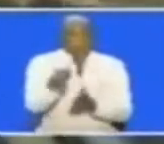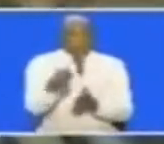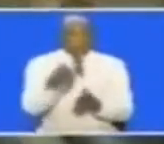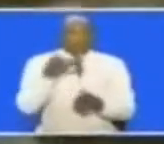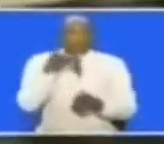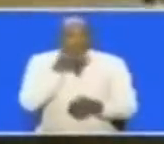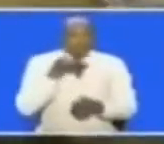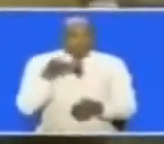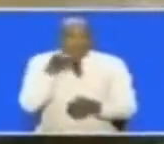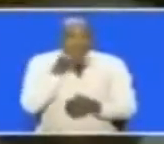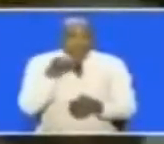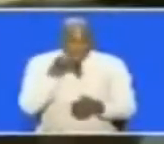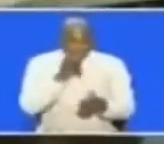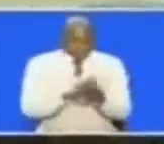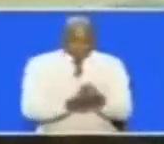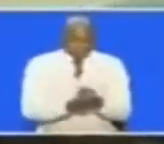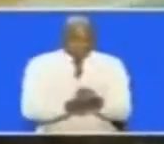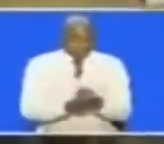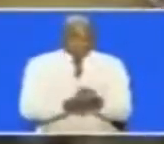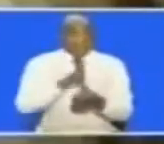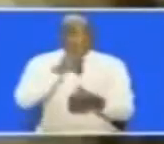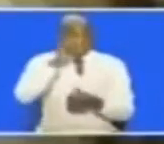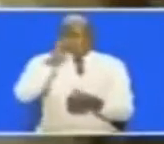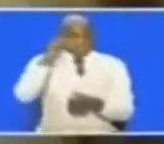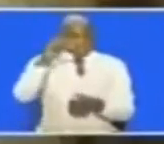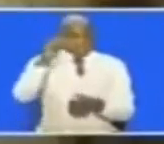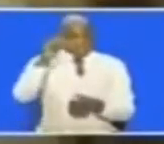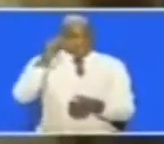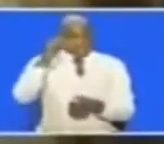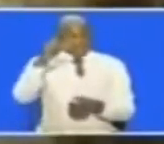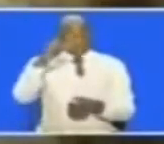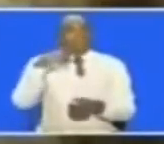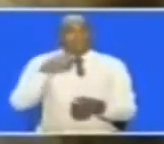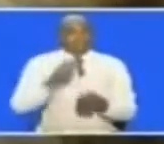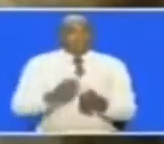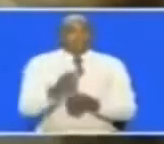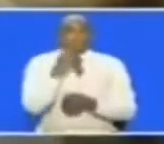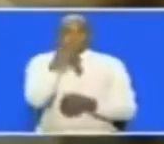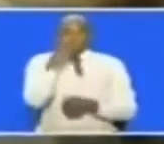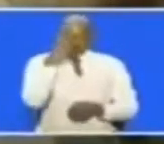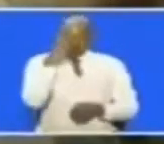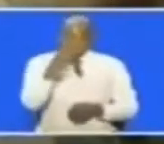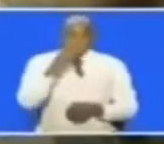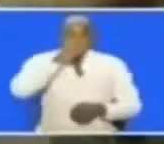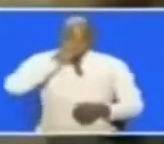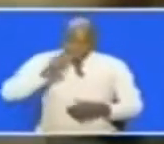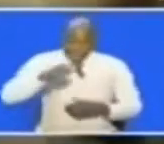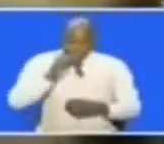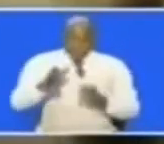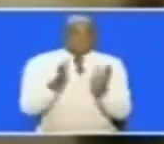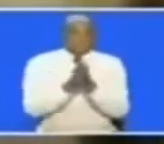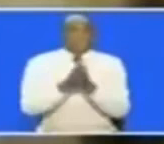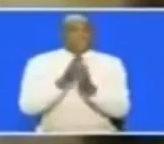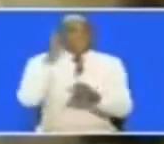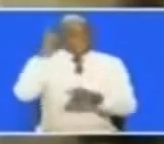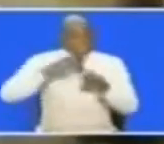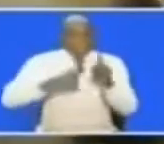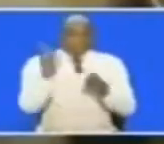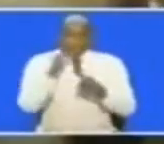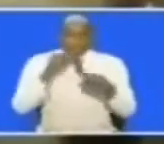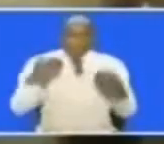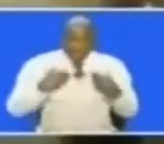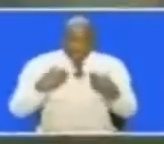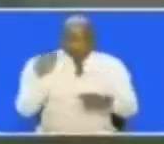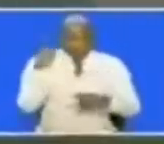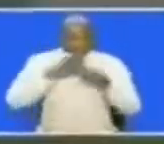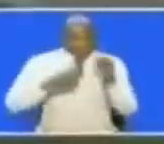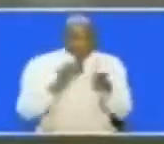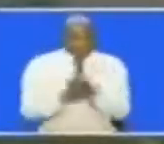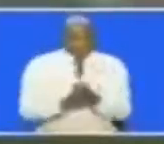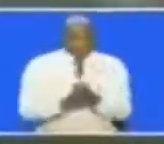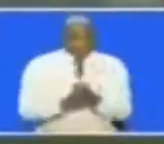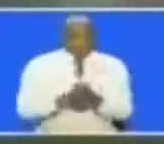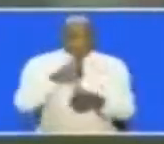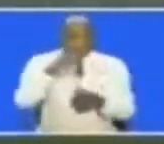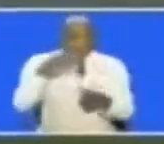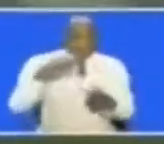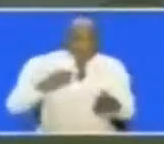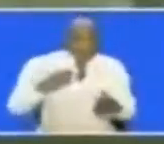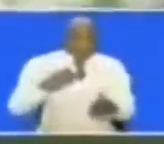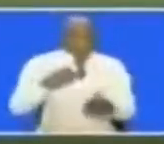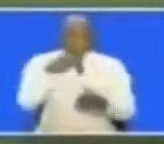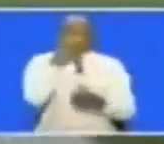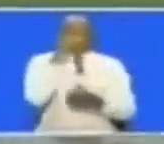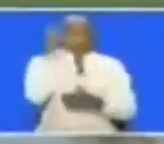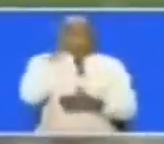soup. Maryland's fishermen bring in roughly 24 million pounds of blue crabs per year. The Chesapeake Bay alone accounts for more